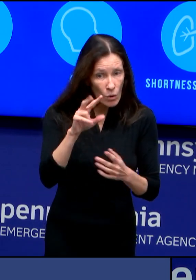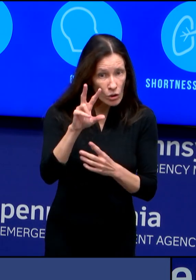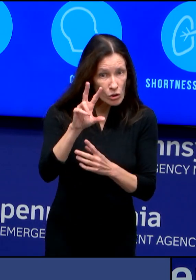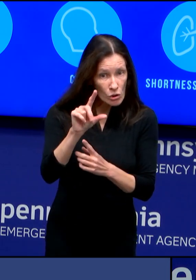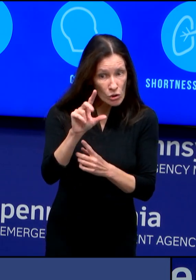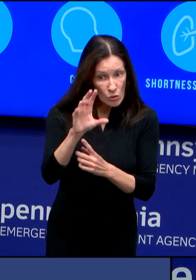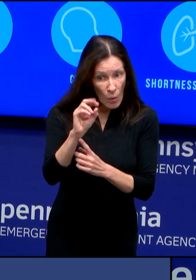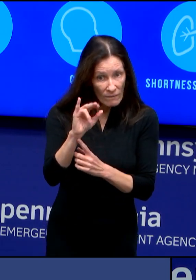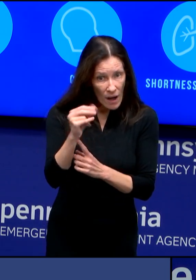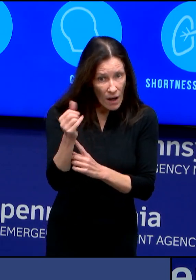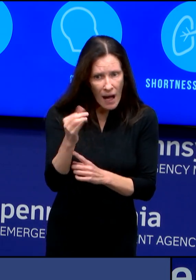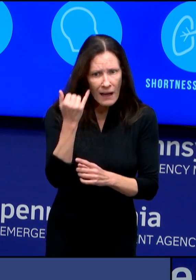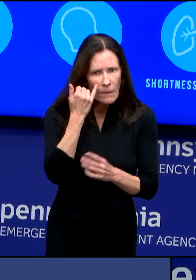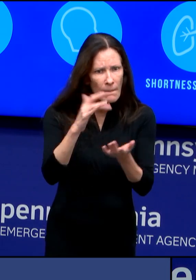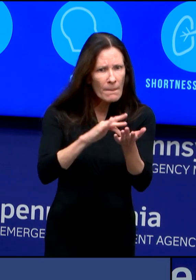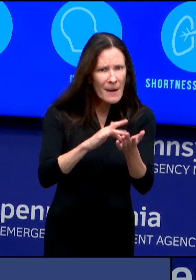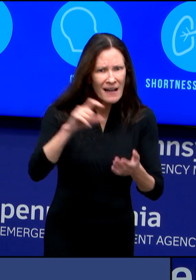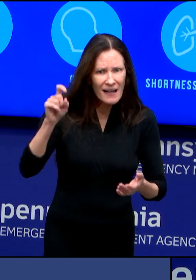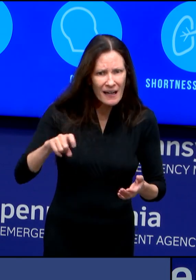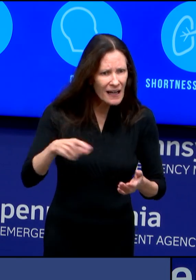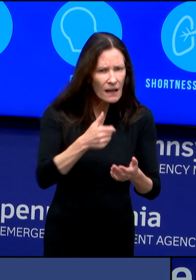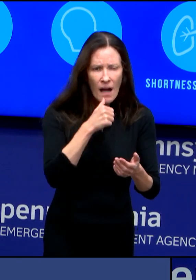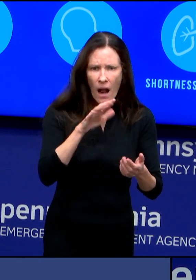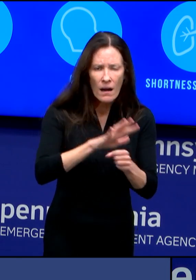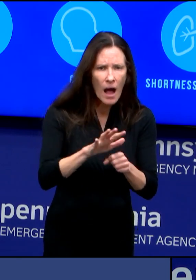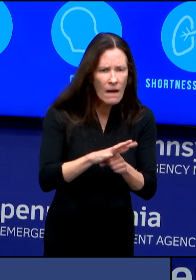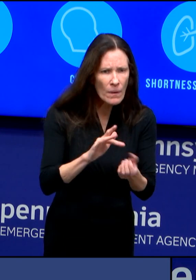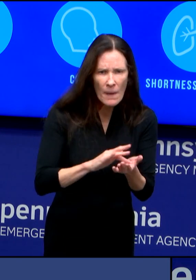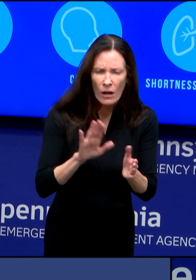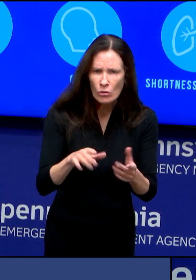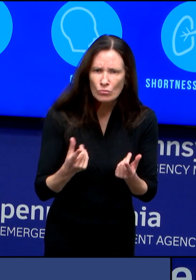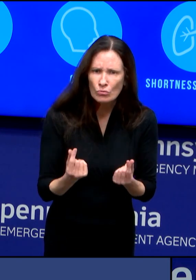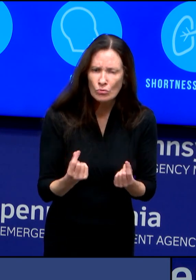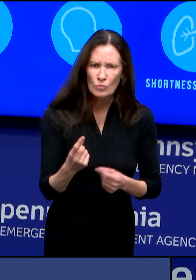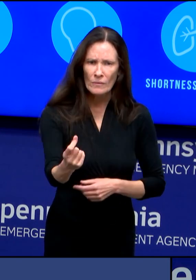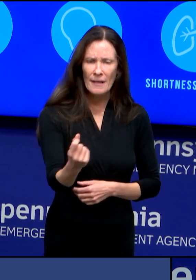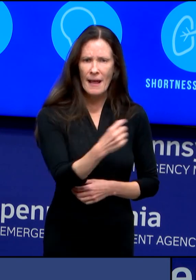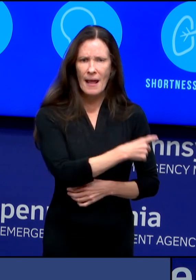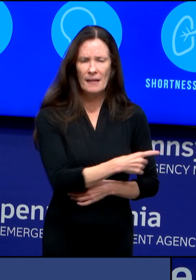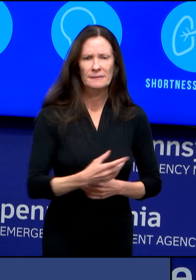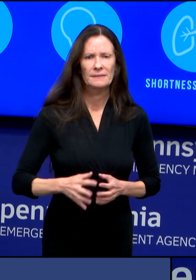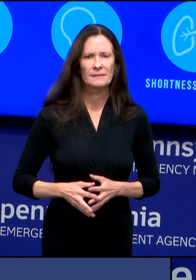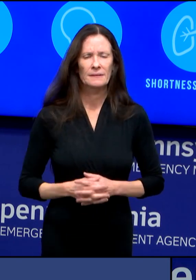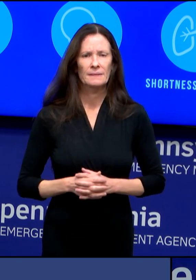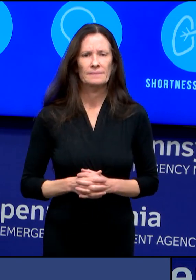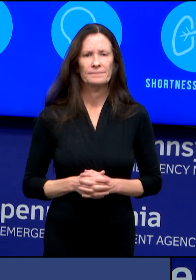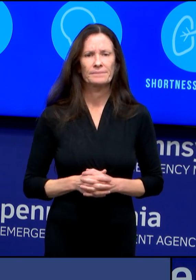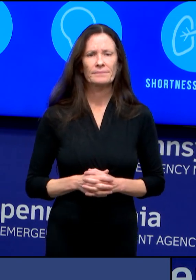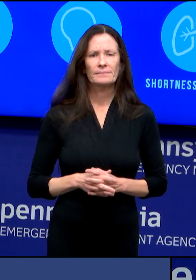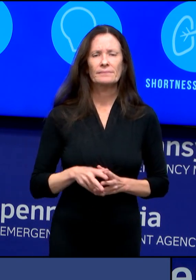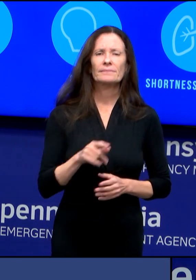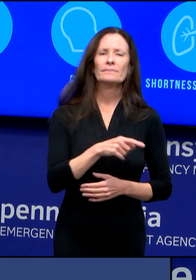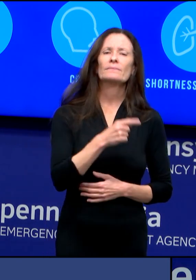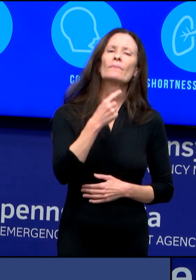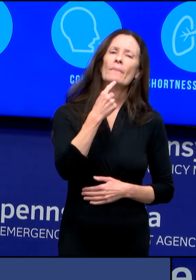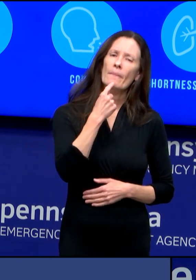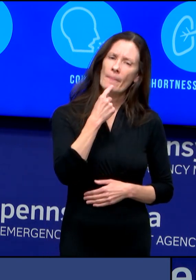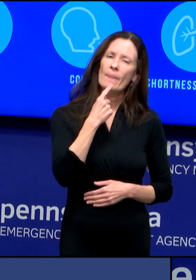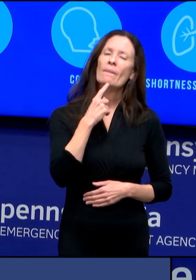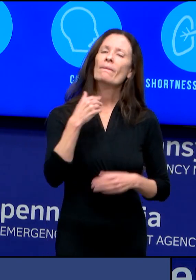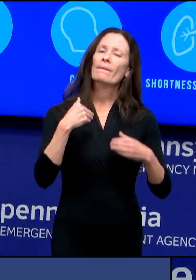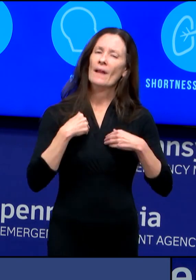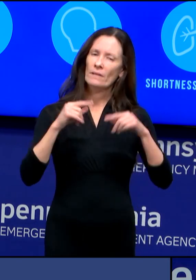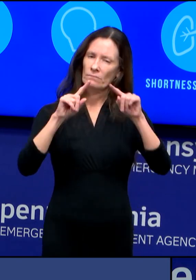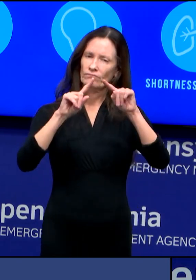of potential drug treatments that are being used on clinical trials that are being sponsored by the National Institute of